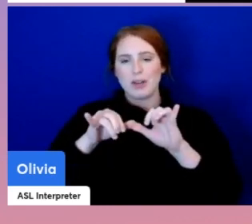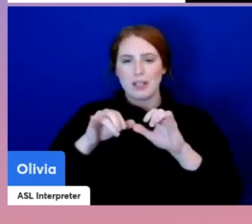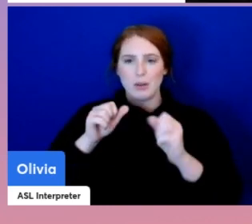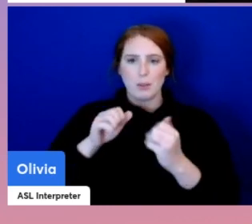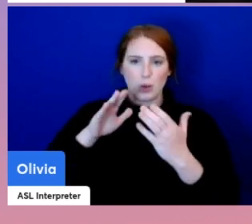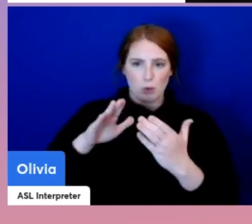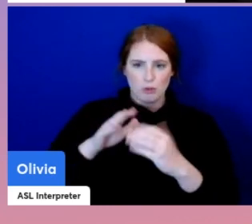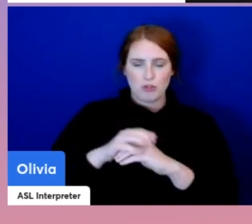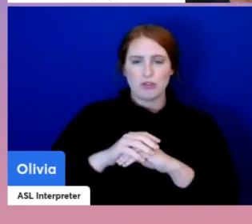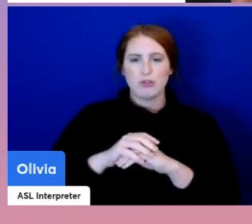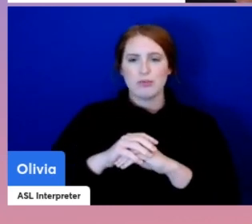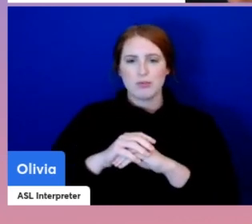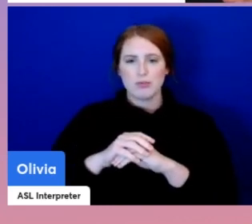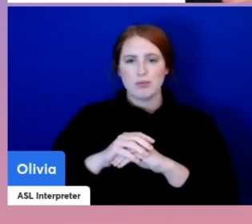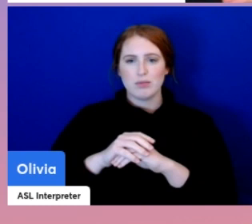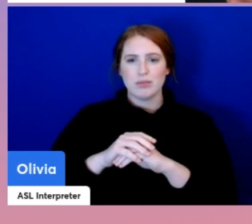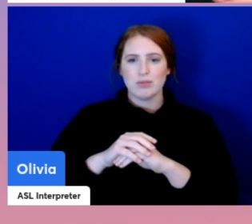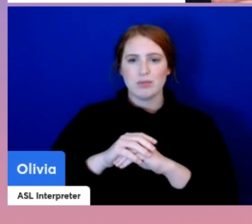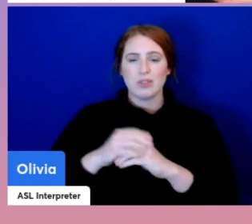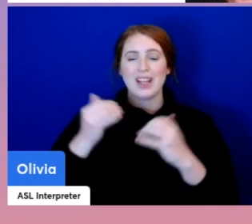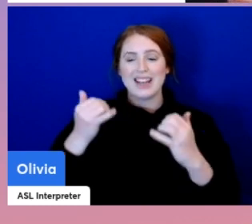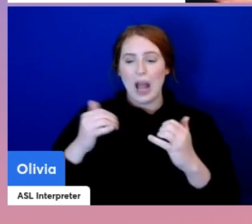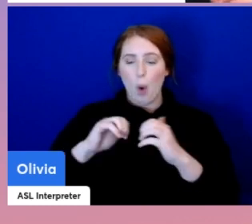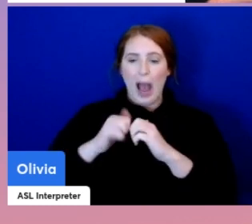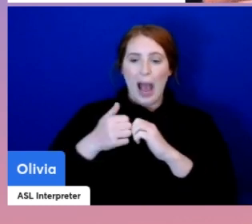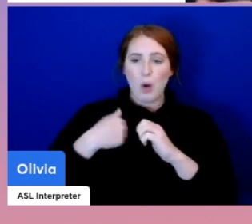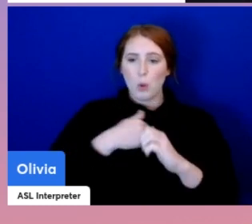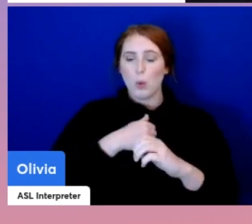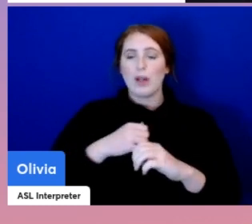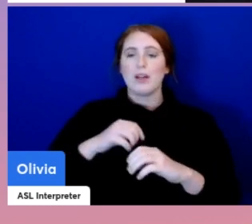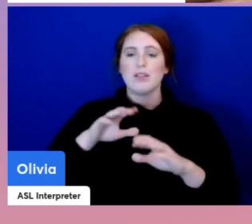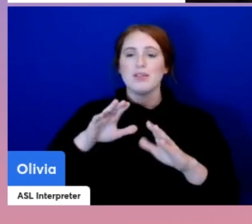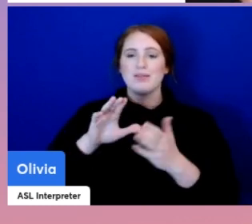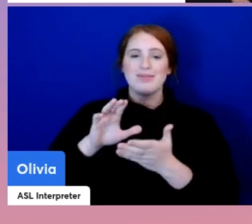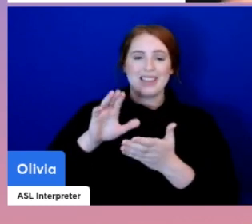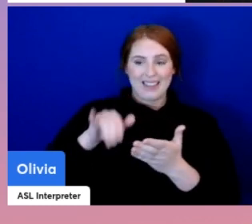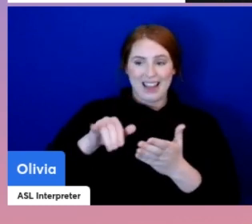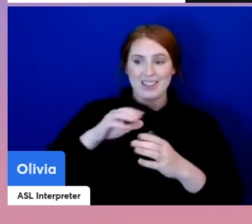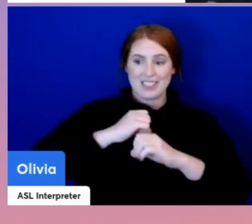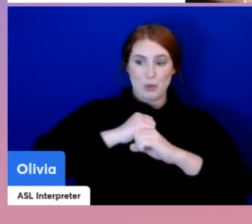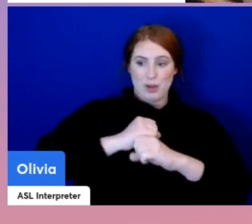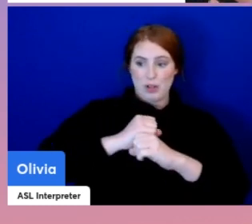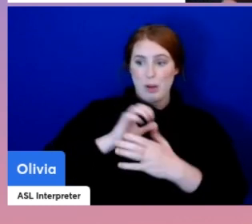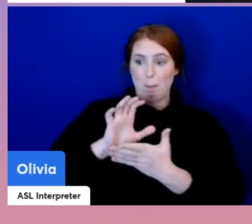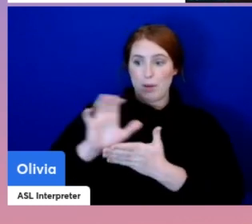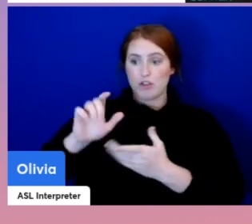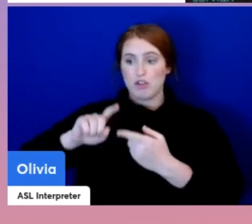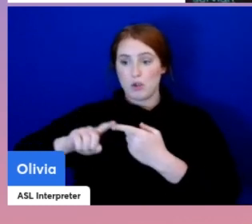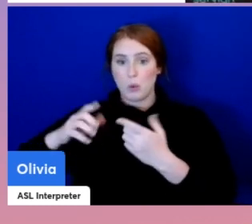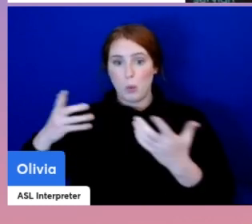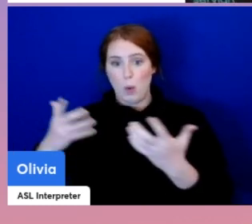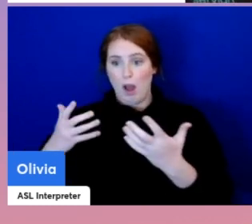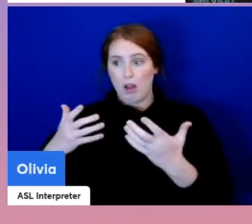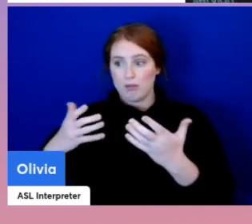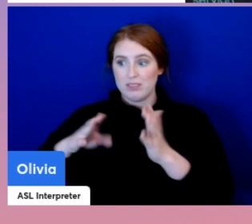to push security down into the platform that developers use. And yeah, these are the three patterns we're going to look at.